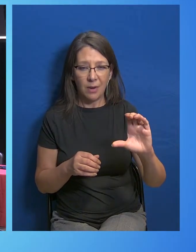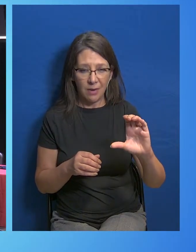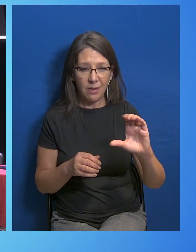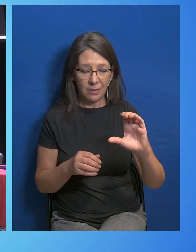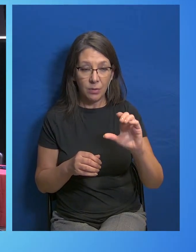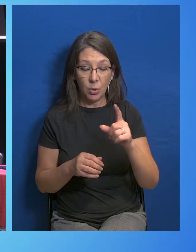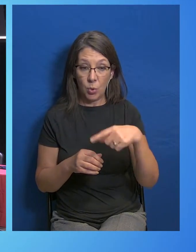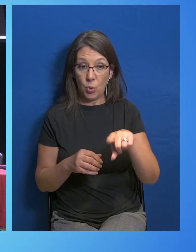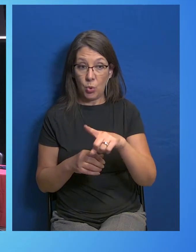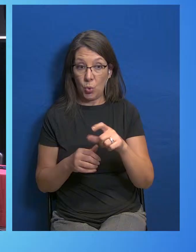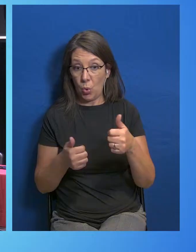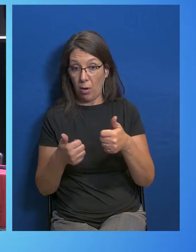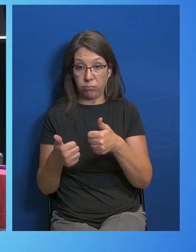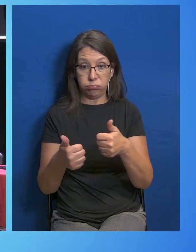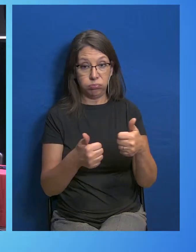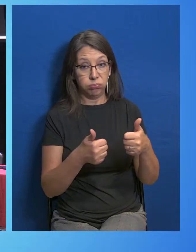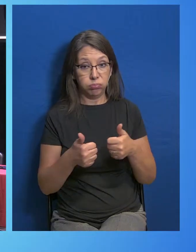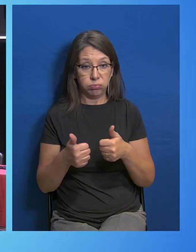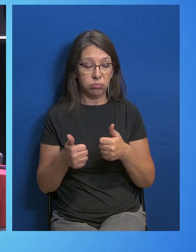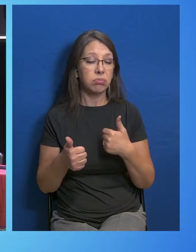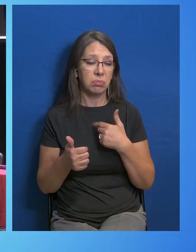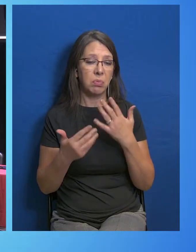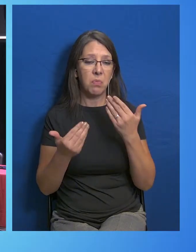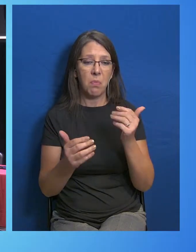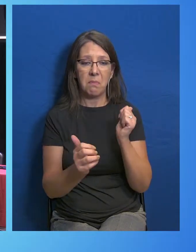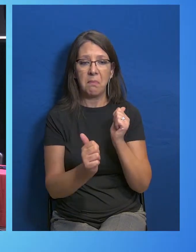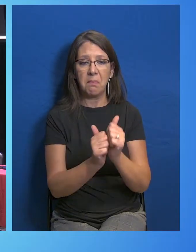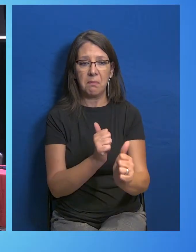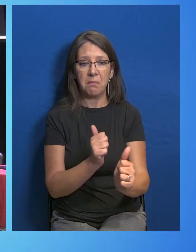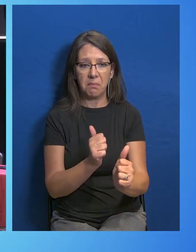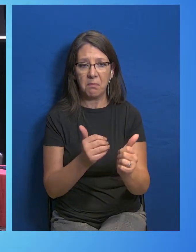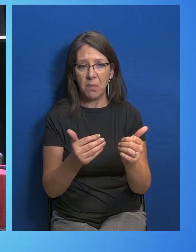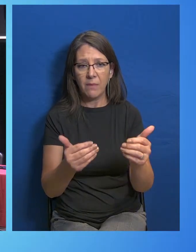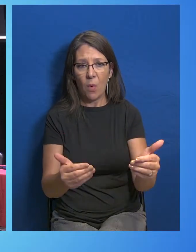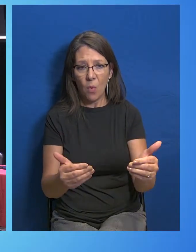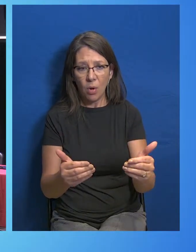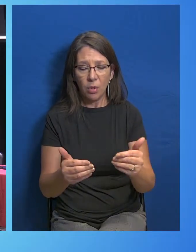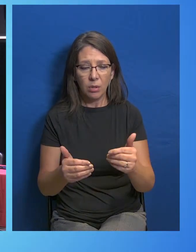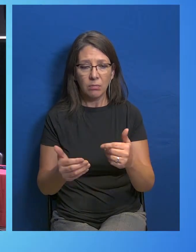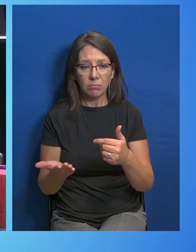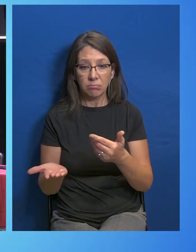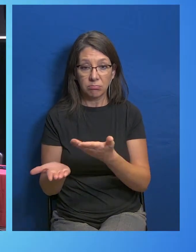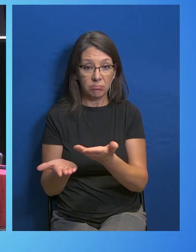we can move forward with that. I will take any comments,